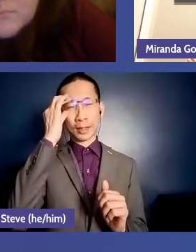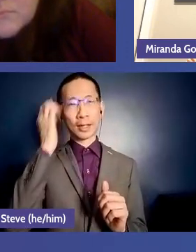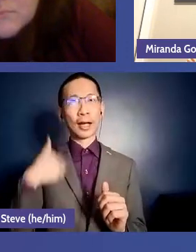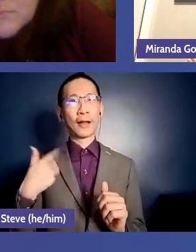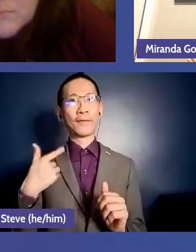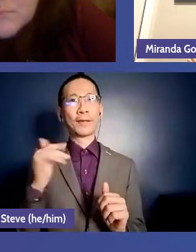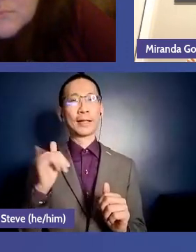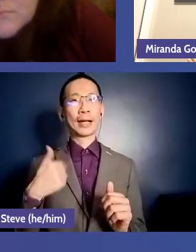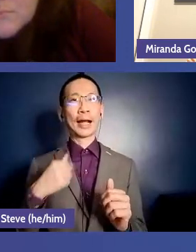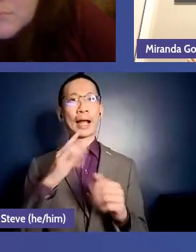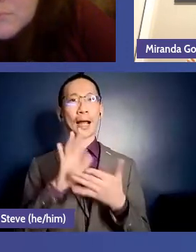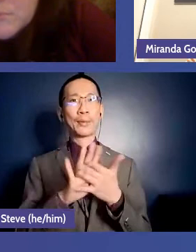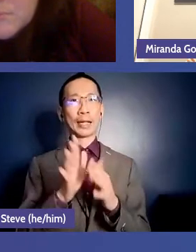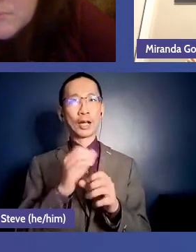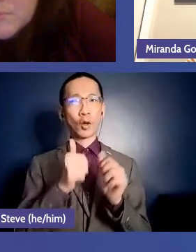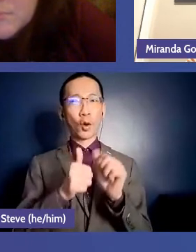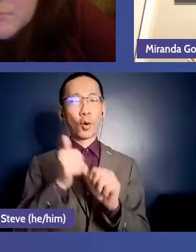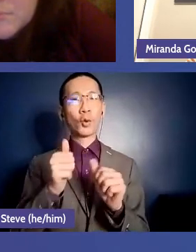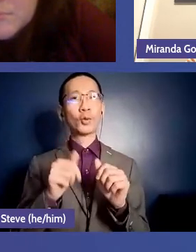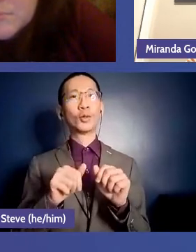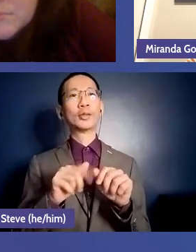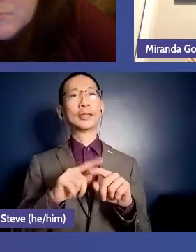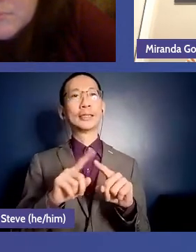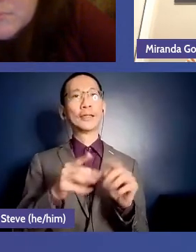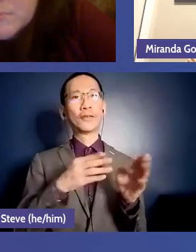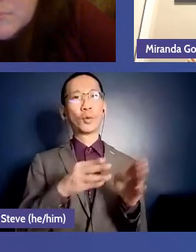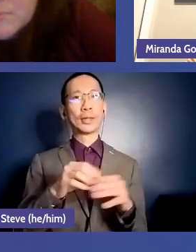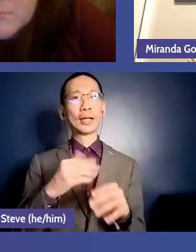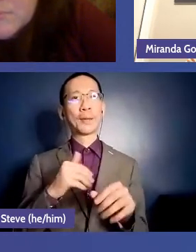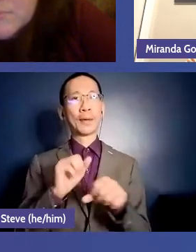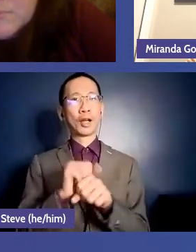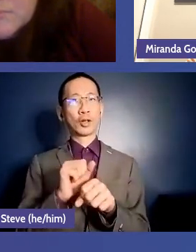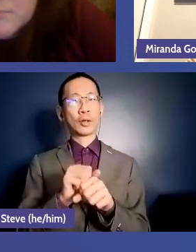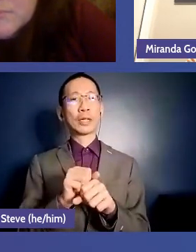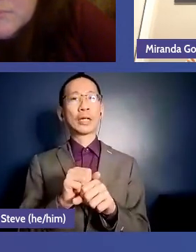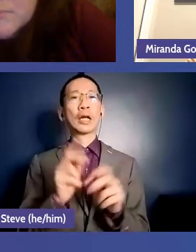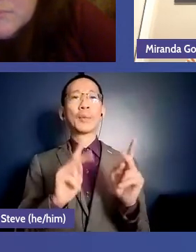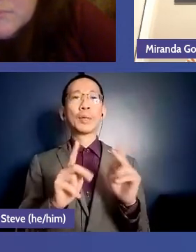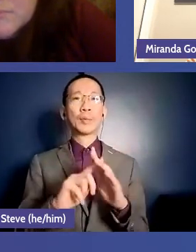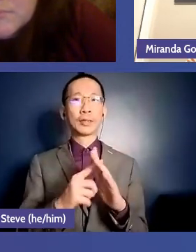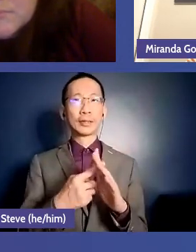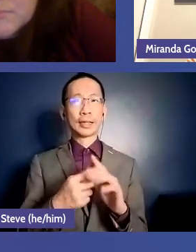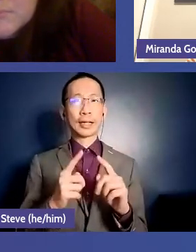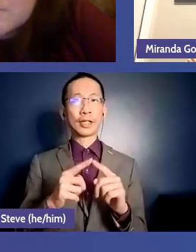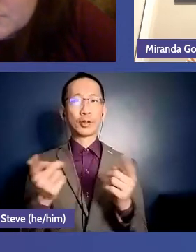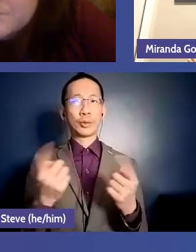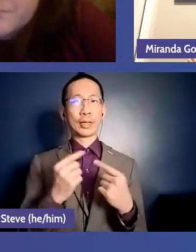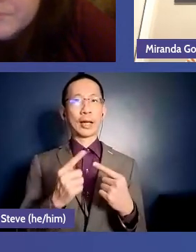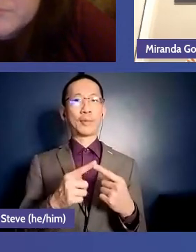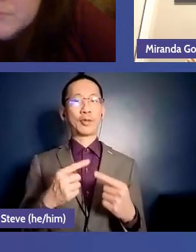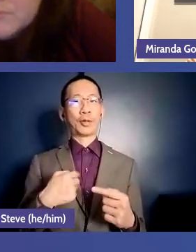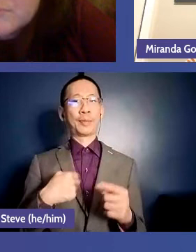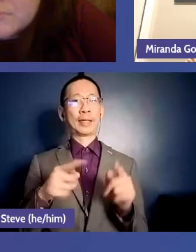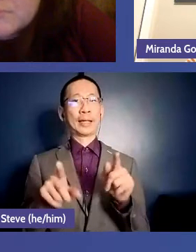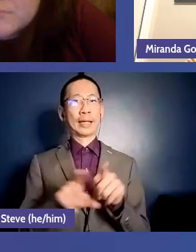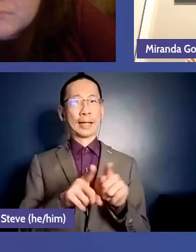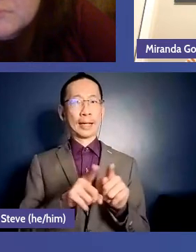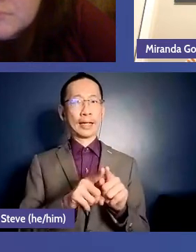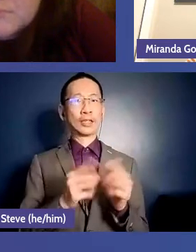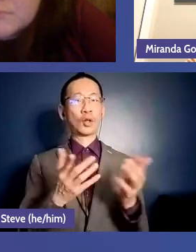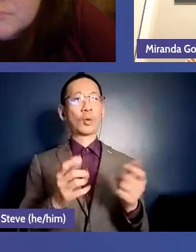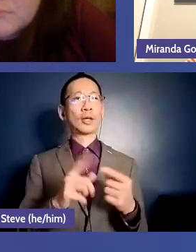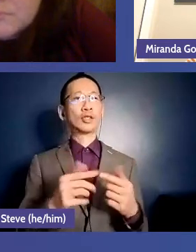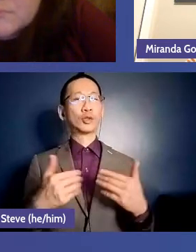you know, getting older and ascending in different ways in my career, and people are starting to come to me as, you know, wanting to